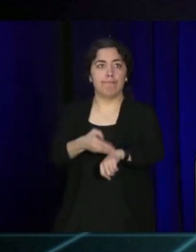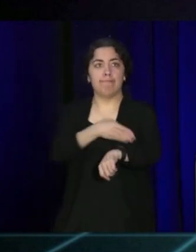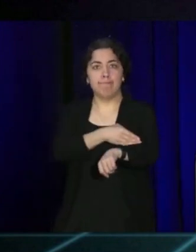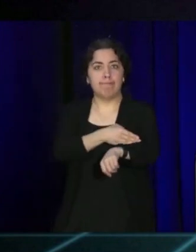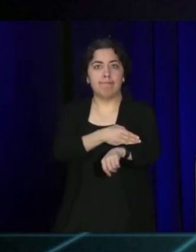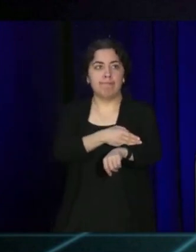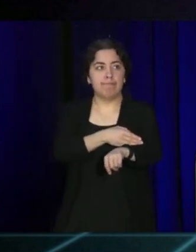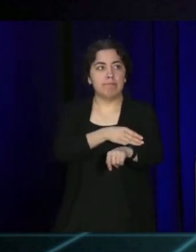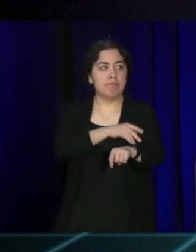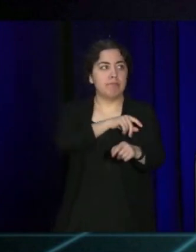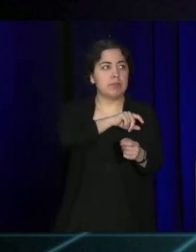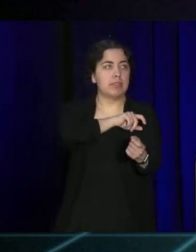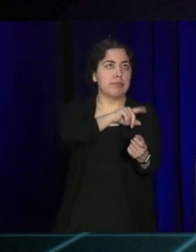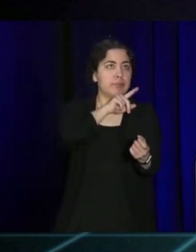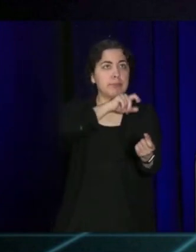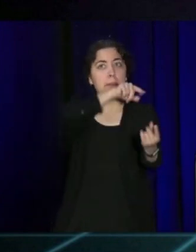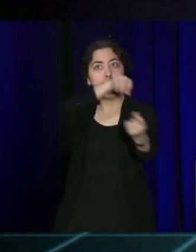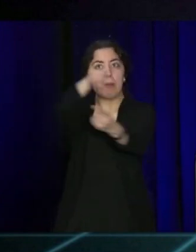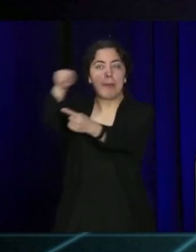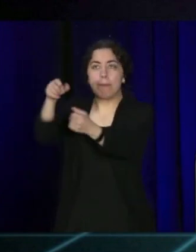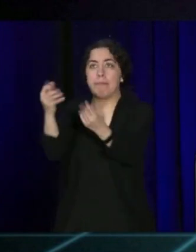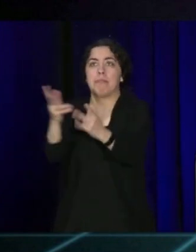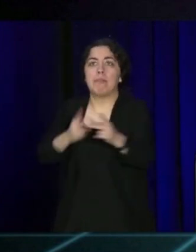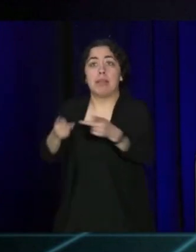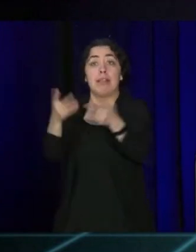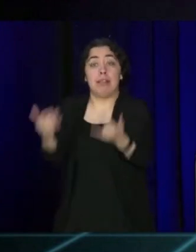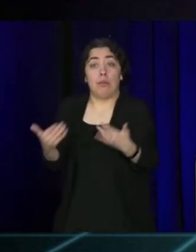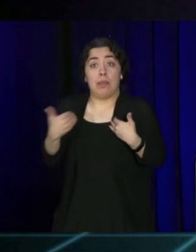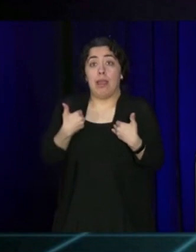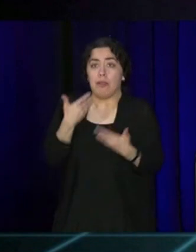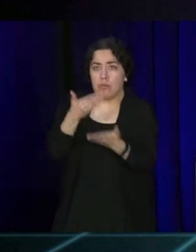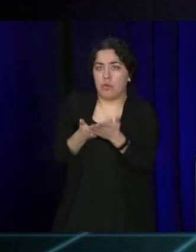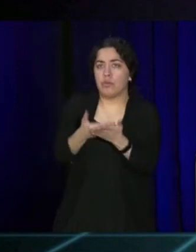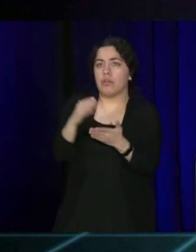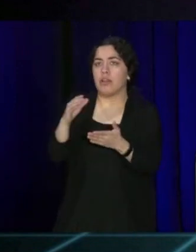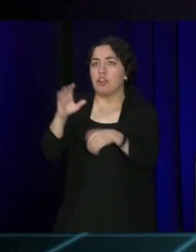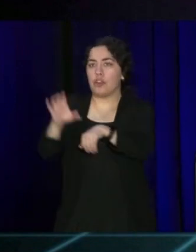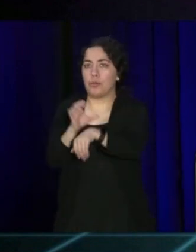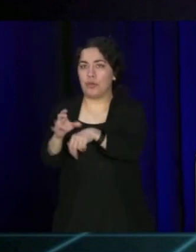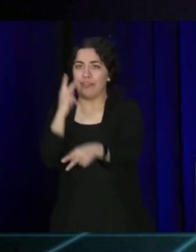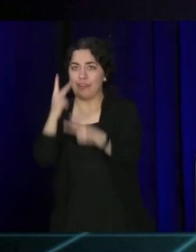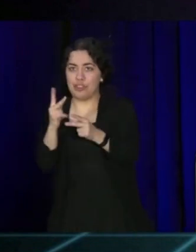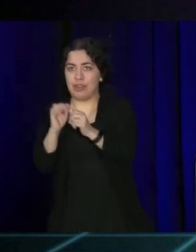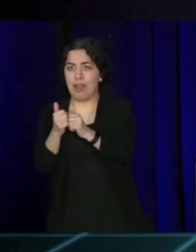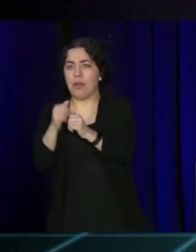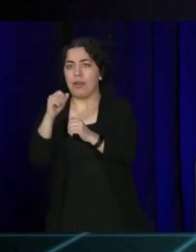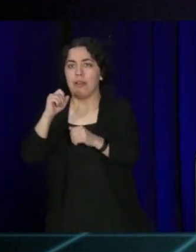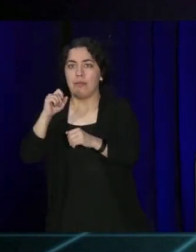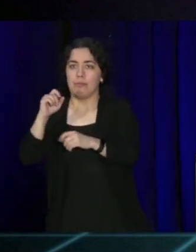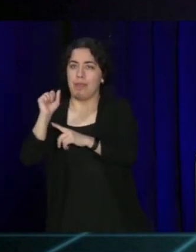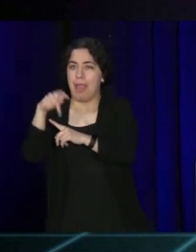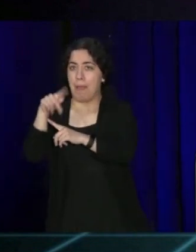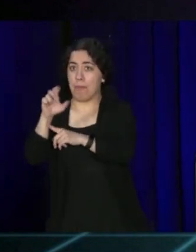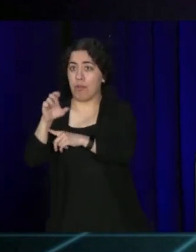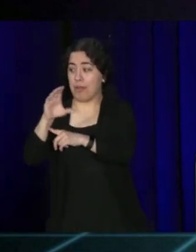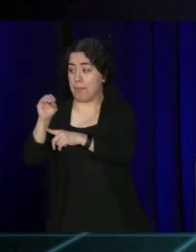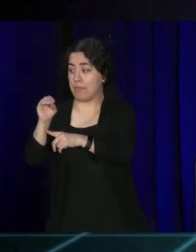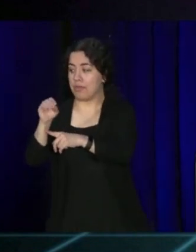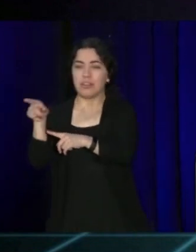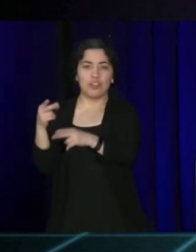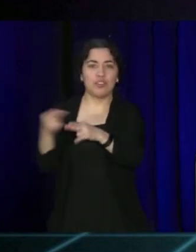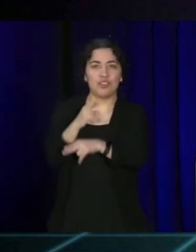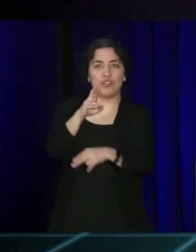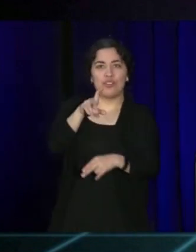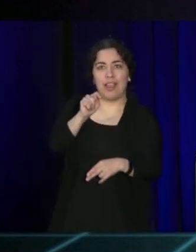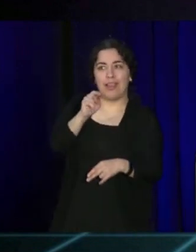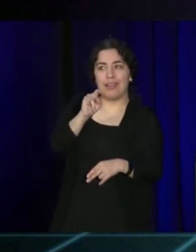React on computer vision by Apple. So yeah, it's a good thing.